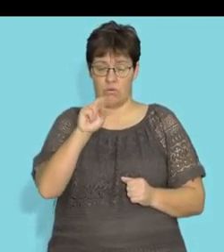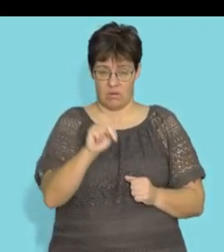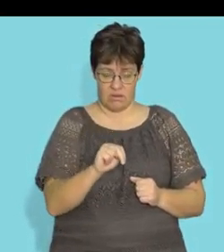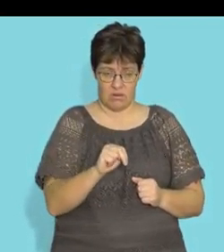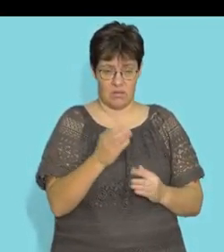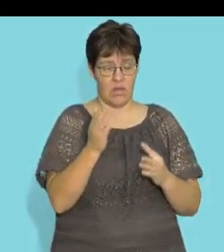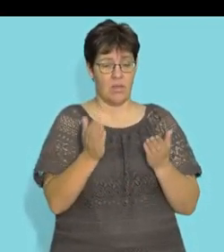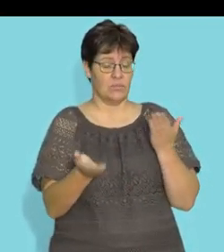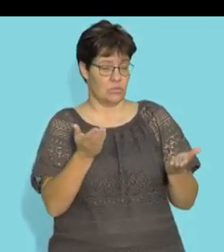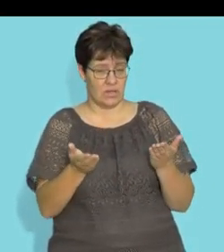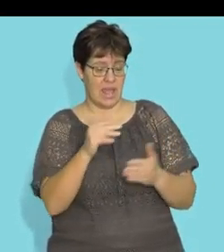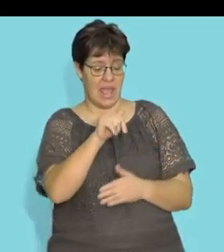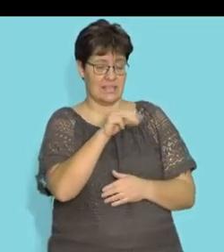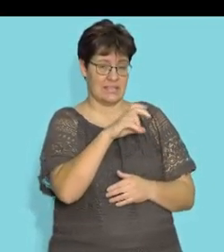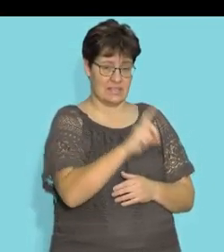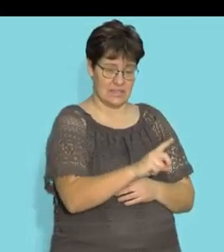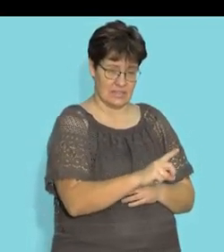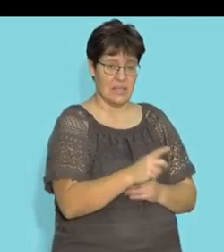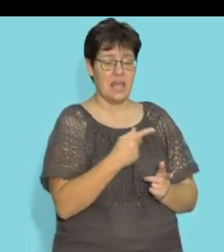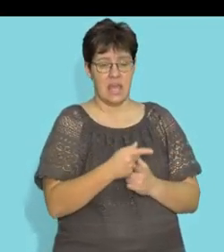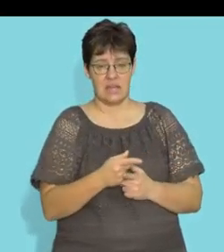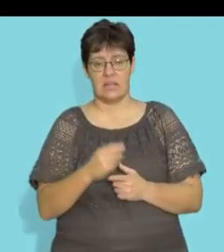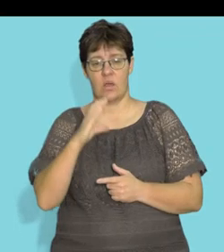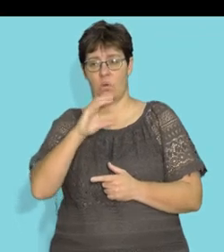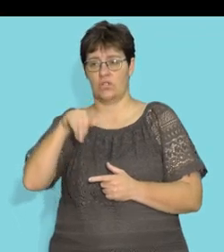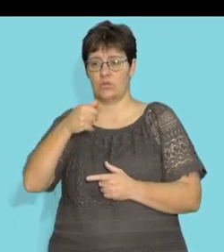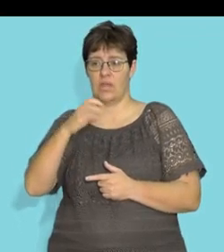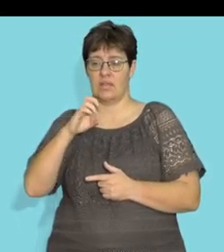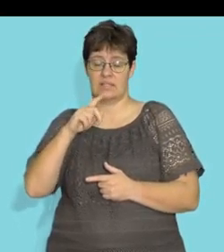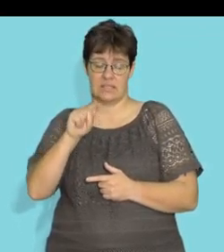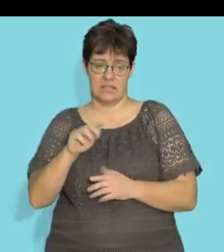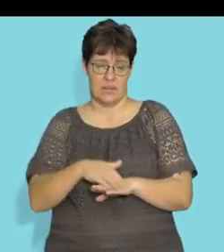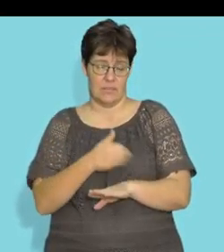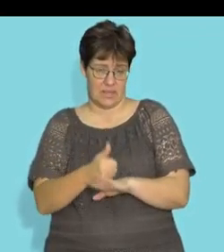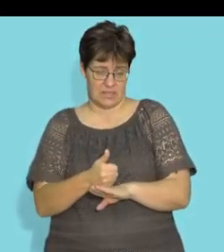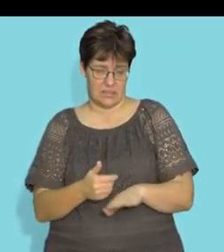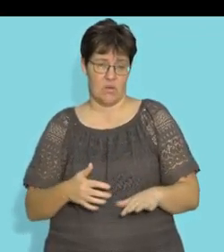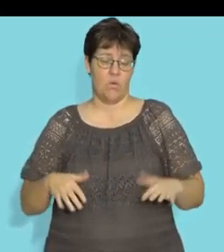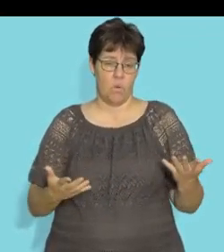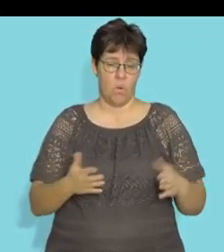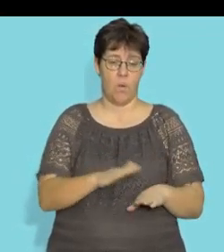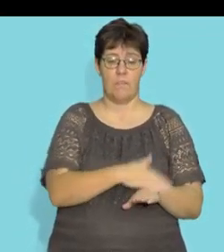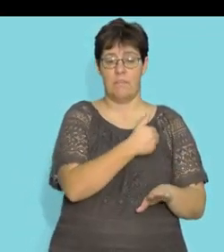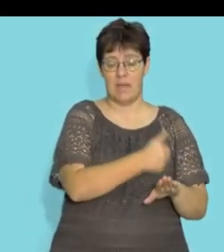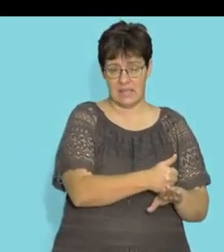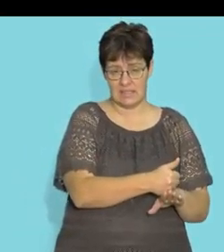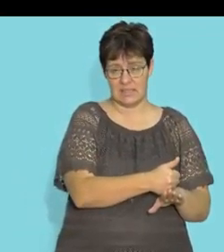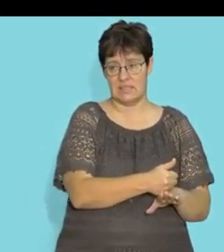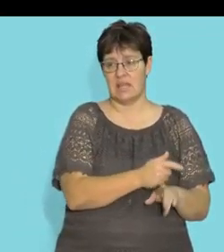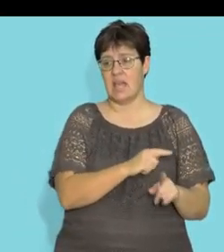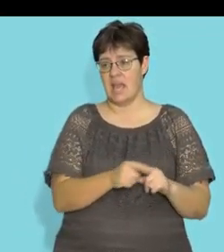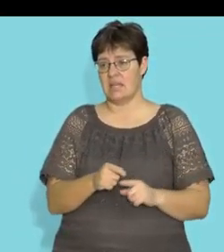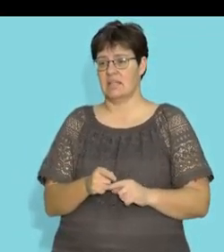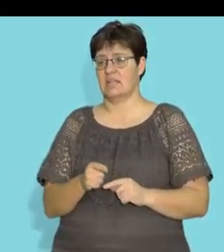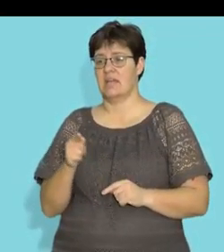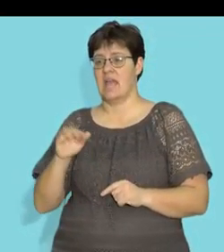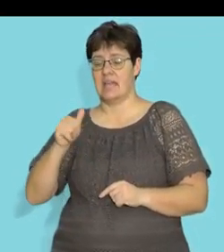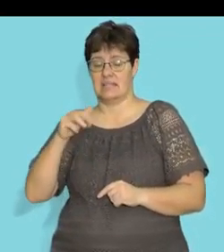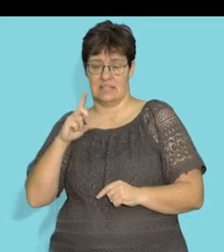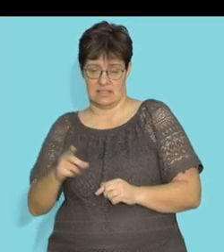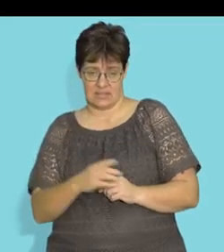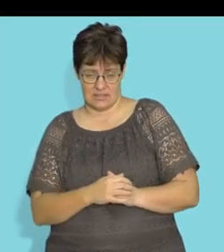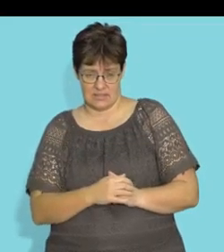it becomes hydrogen chloride. So for both your forward and your reverse reaction, you should be able